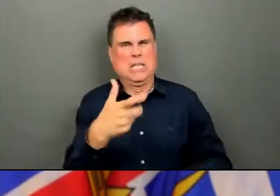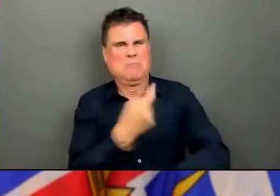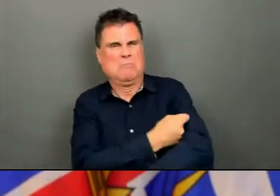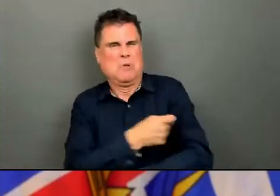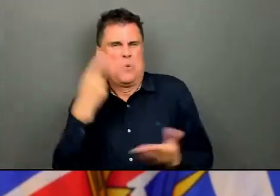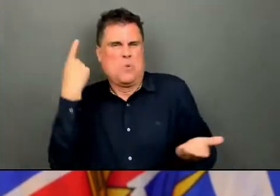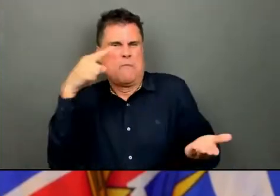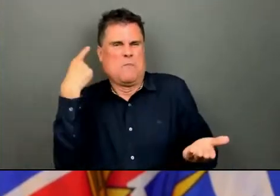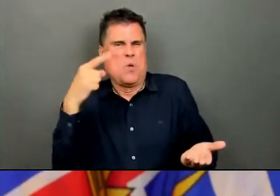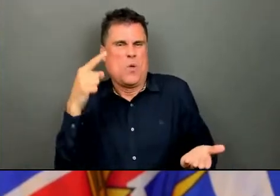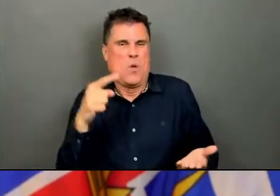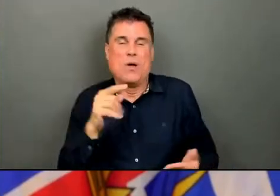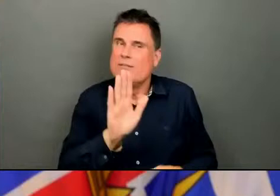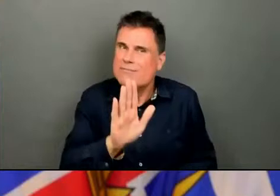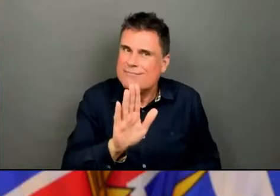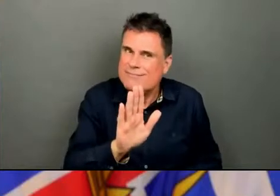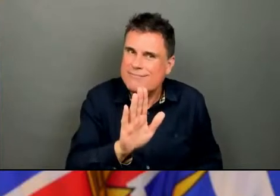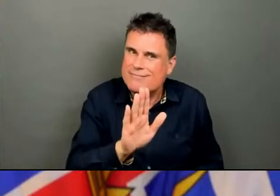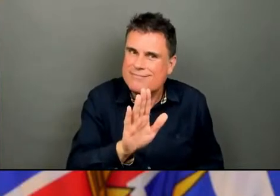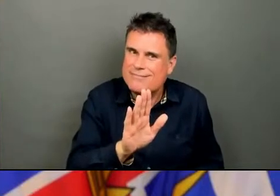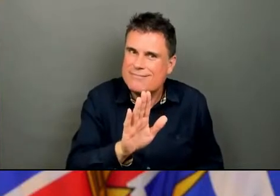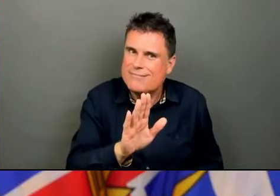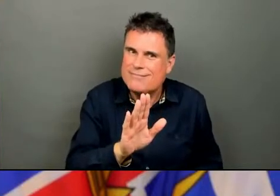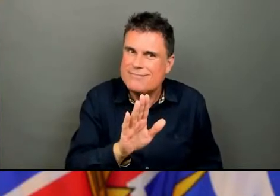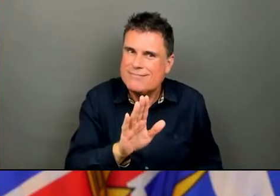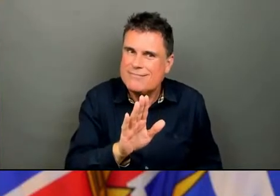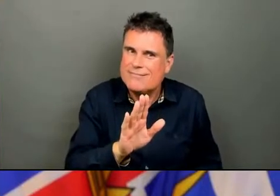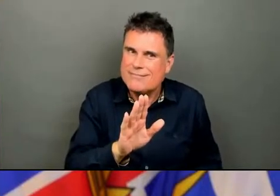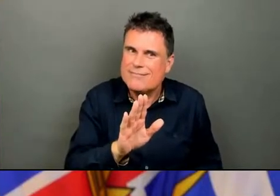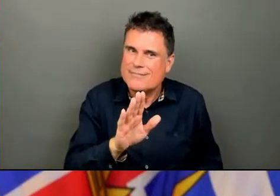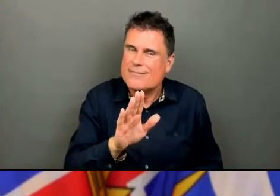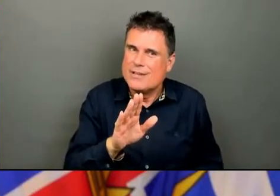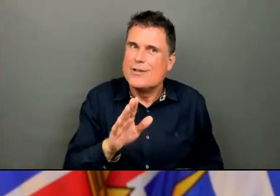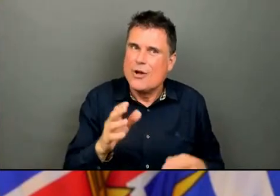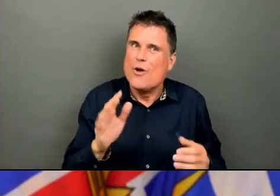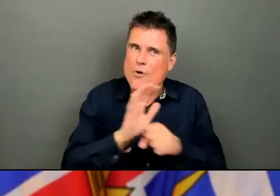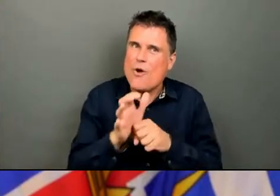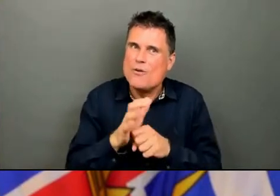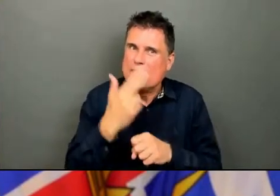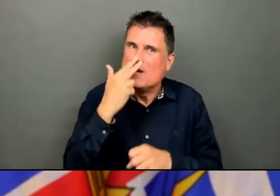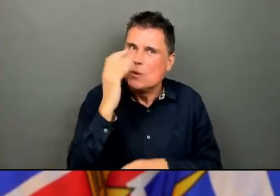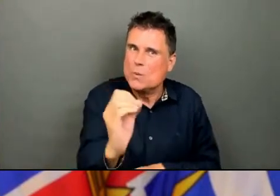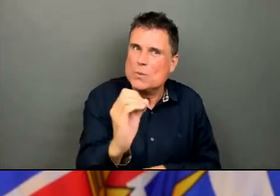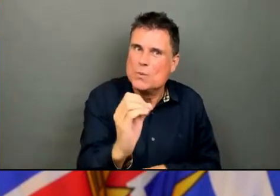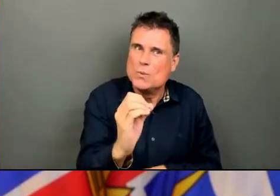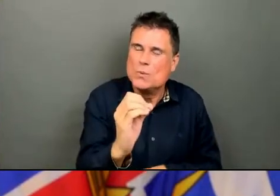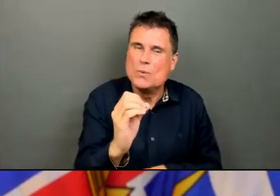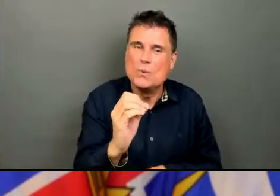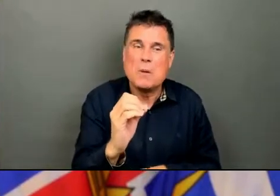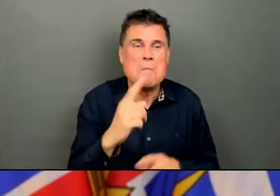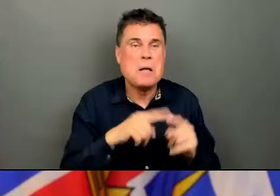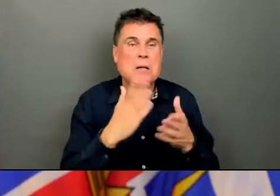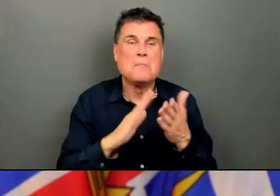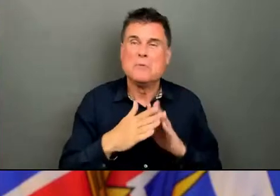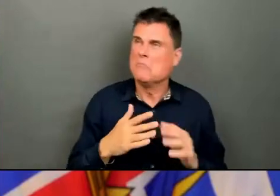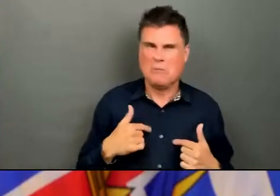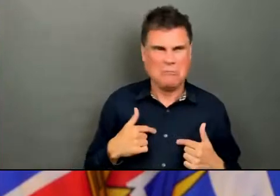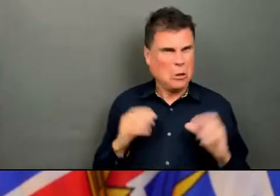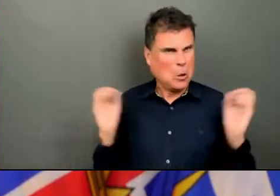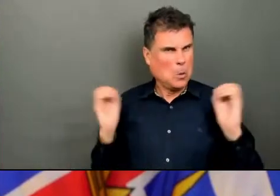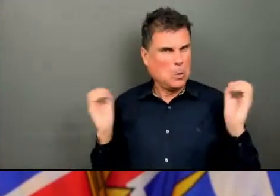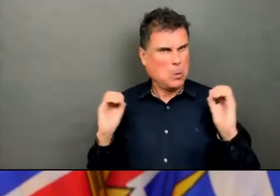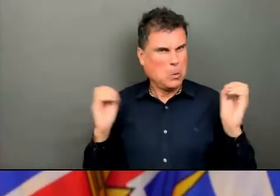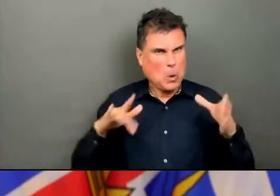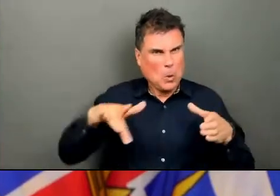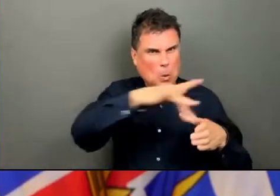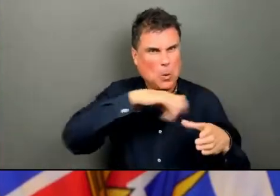terrifying and horrible this virus can be if it gets into a community and makes people really sick. So there is a level of complacency in